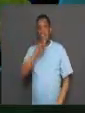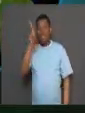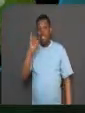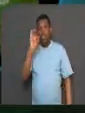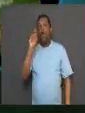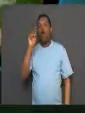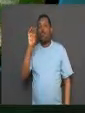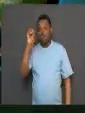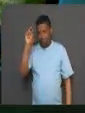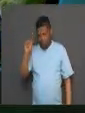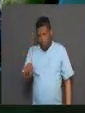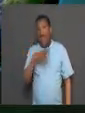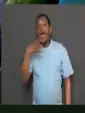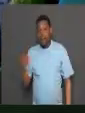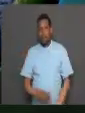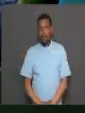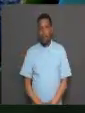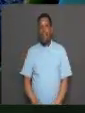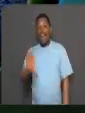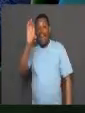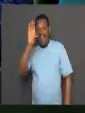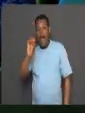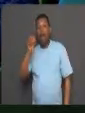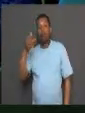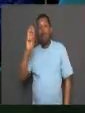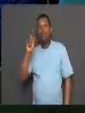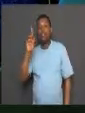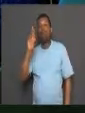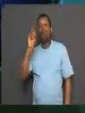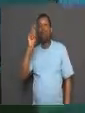xenon, and carbon monoxide.